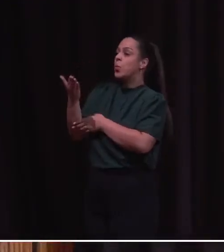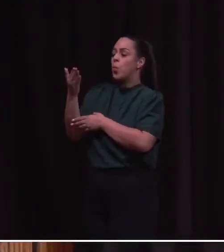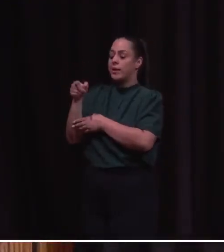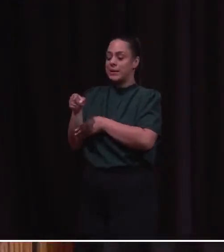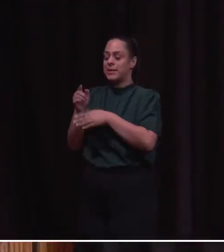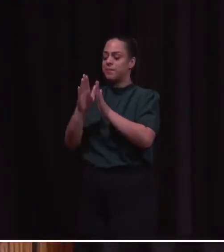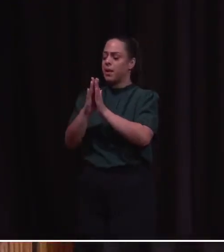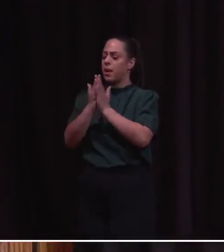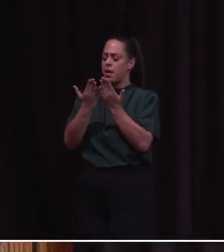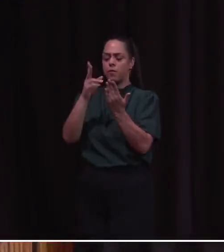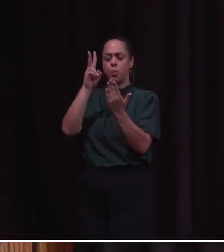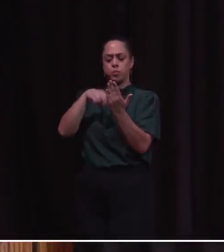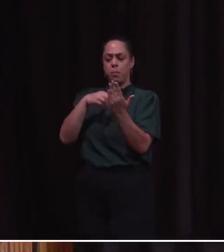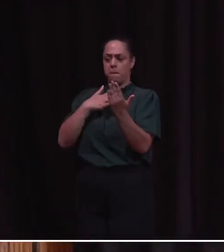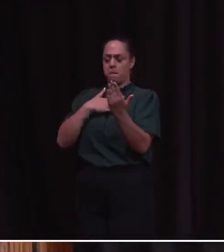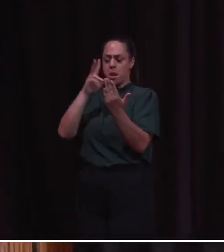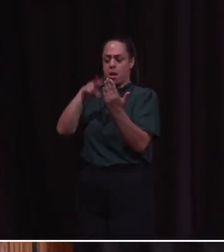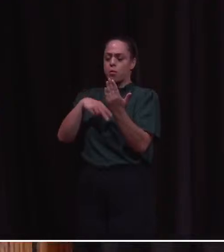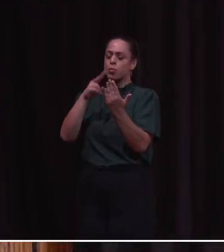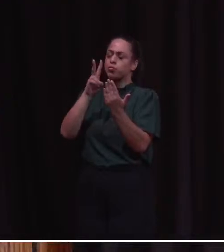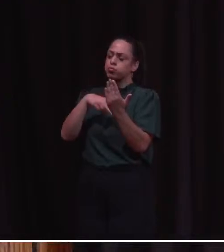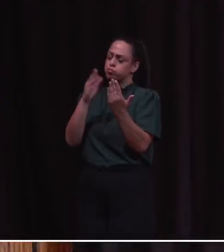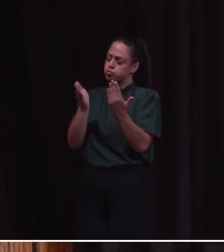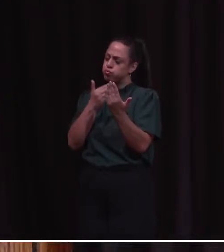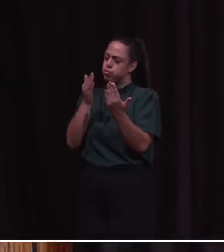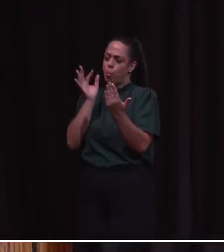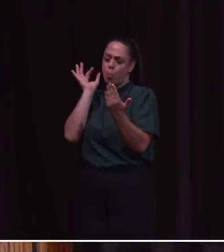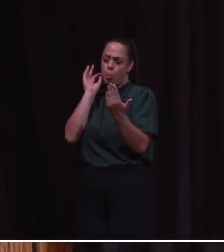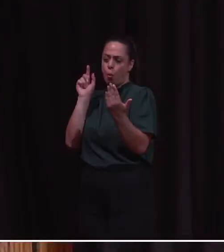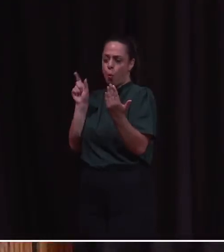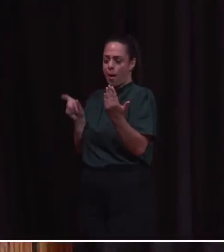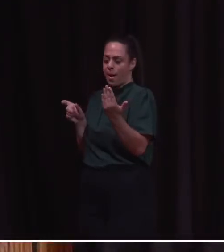Native American scholar, was able to chide